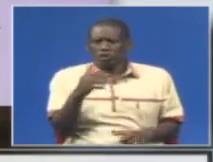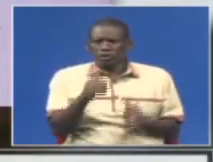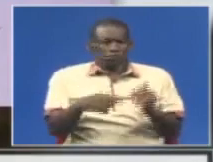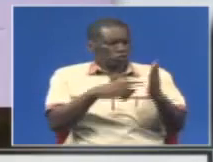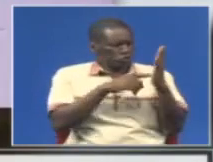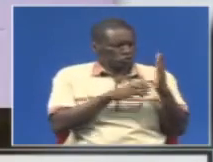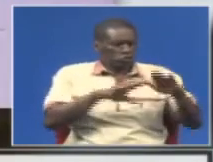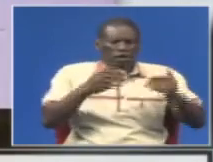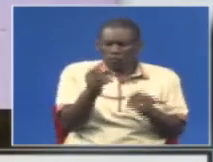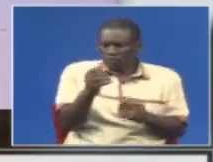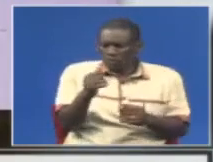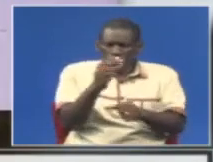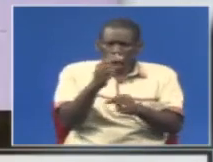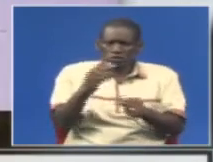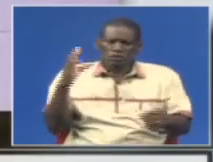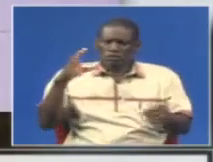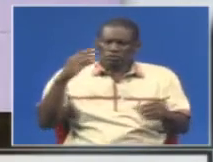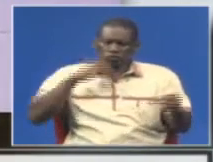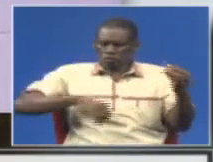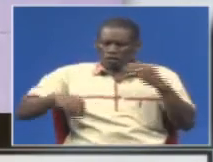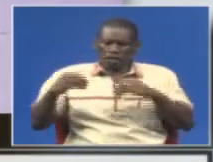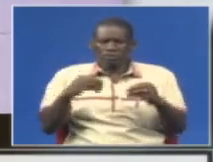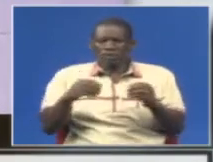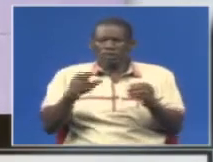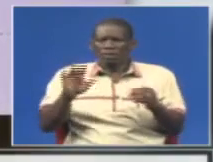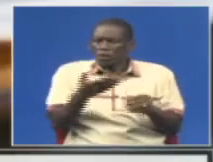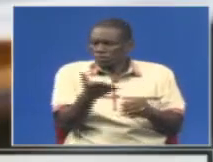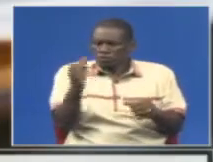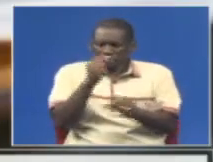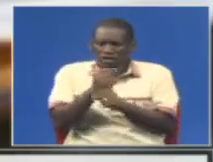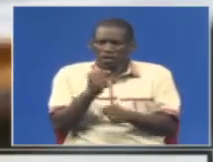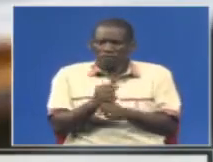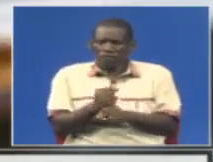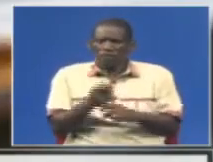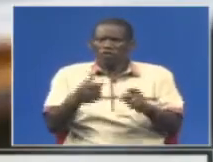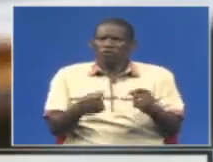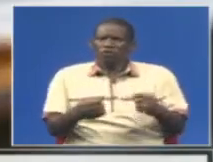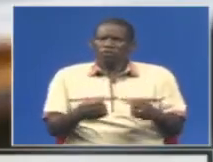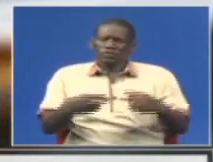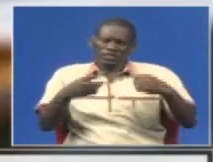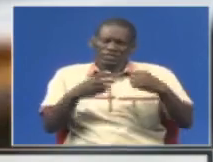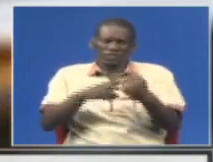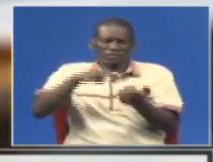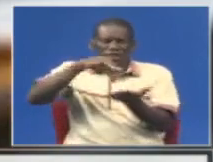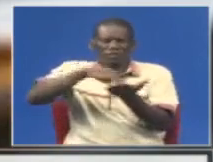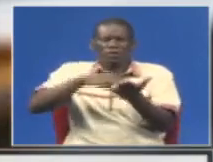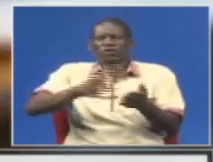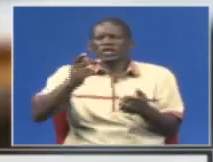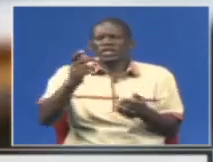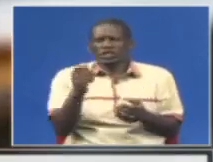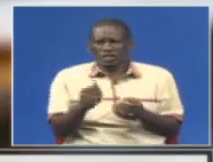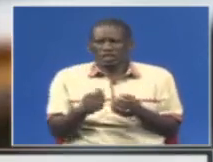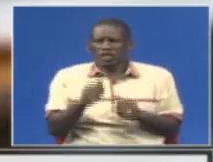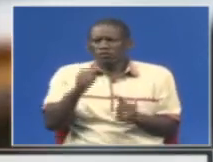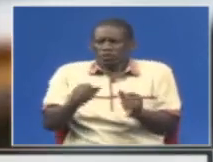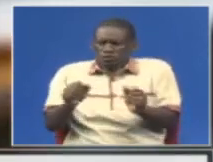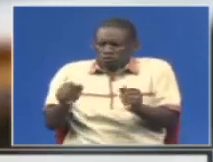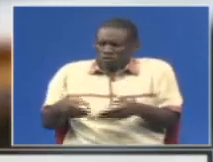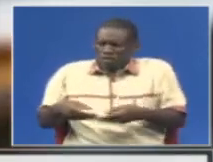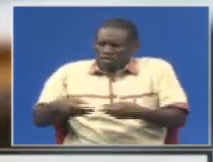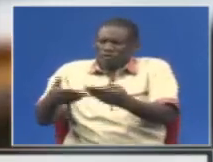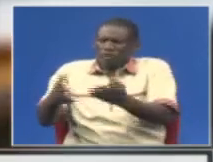to show how the money was squandered in the hands of the secretariat. Out of the said 7 million Kenya shillings that was set aside